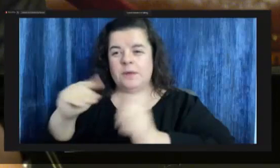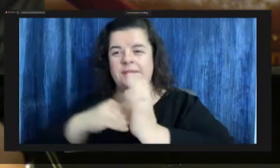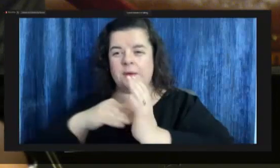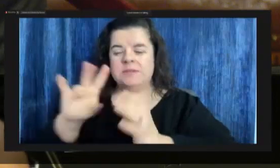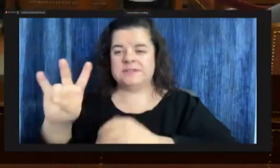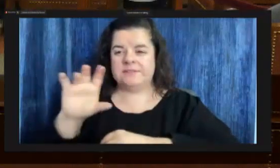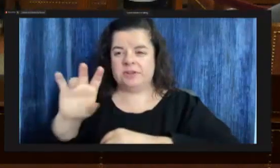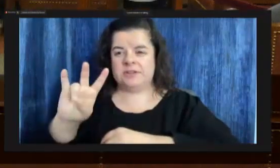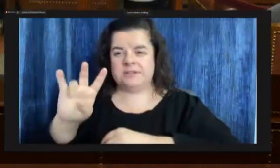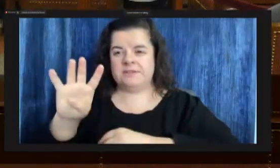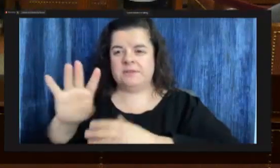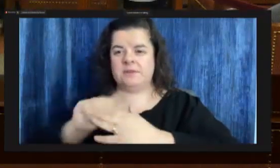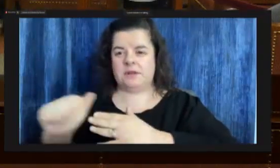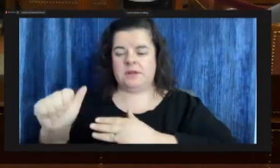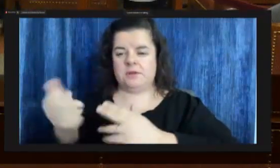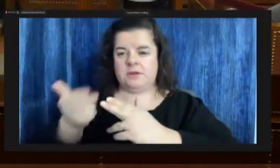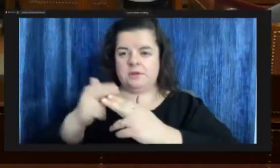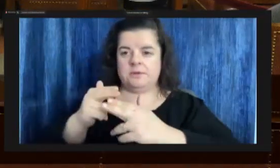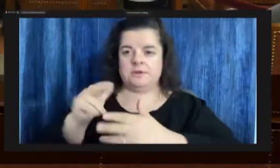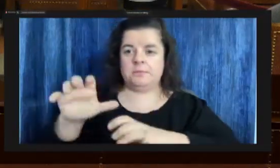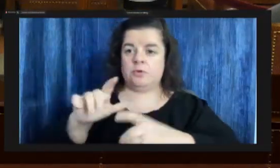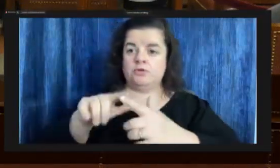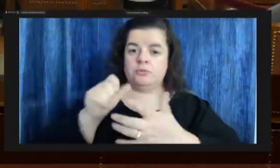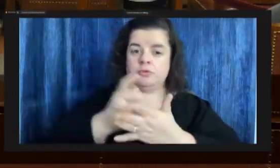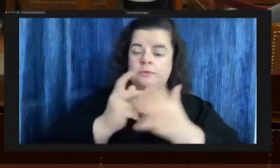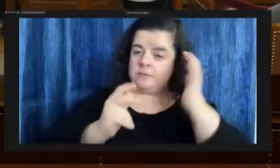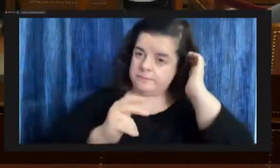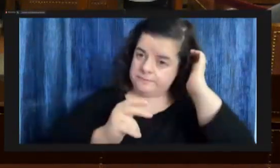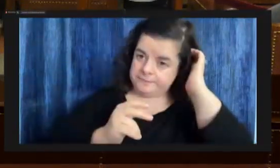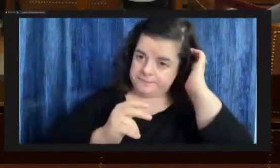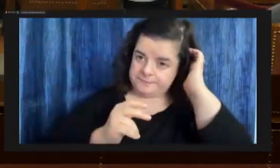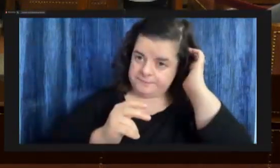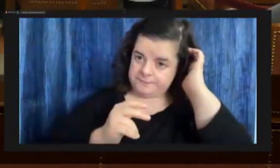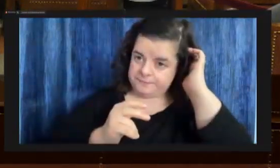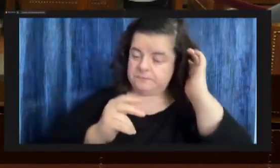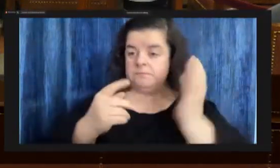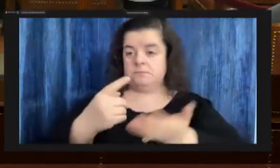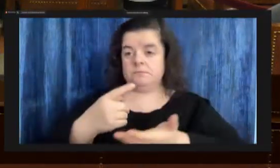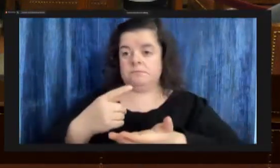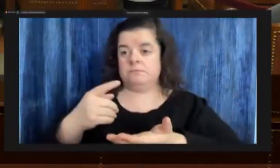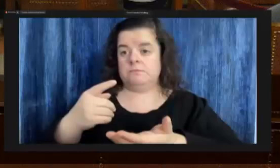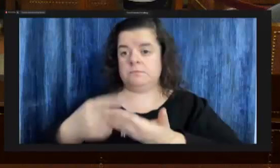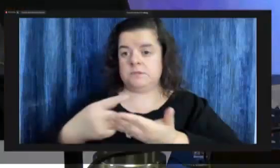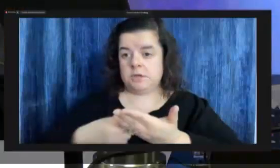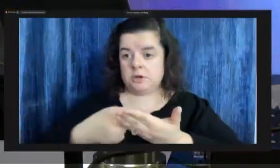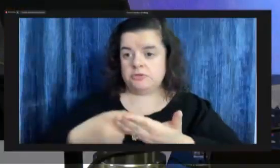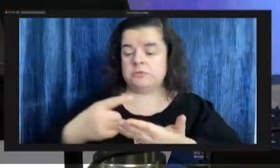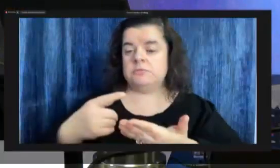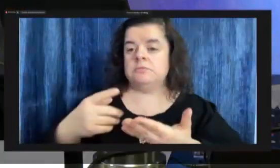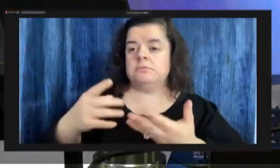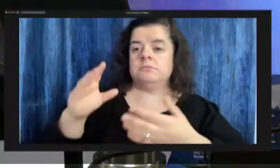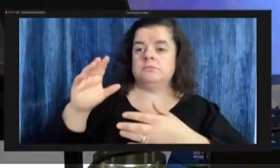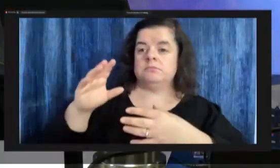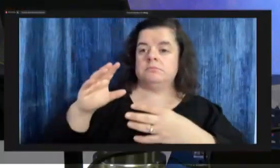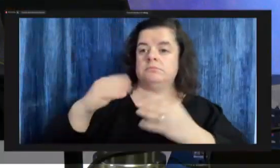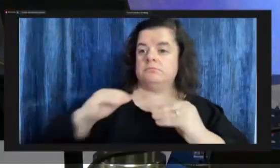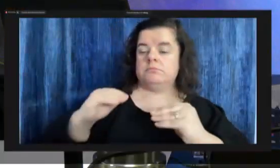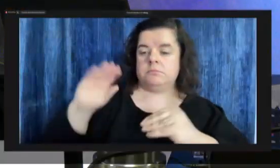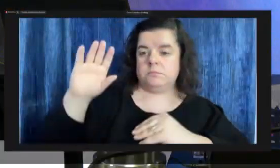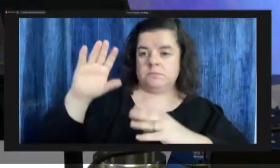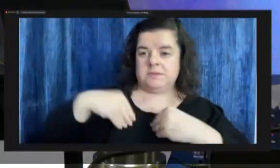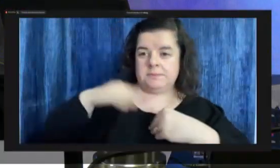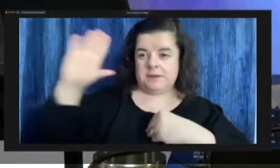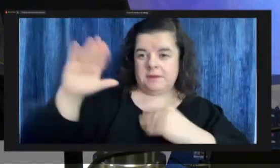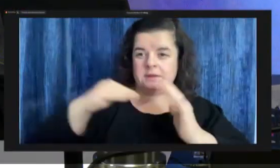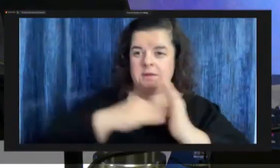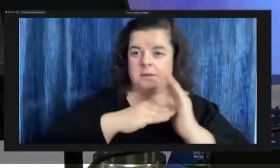$61,777 increase. Motion to approve. Second. Any discussion? Seeing none, all those in favor say aye. Aye. Any opposed?